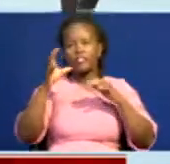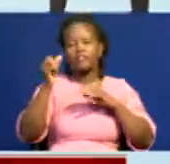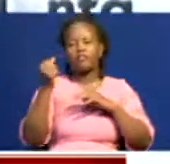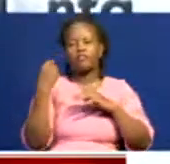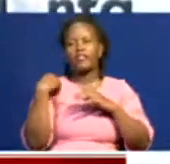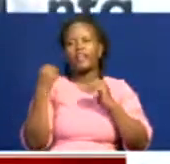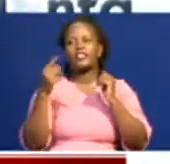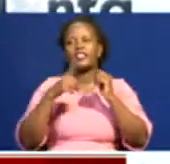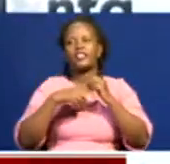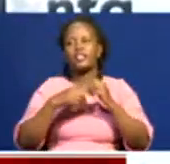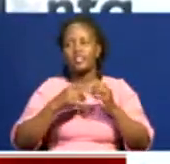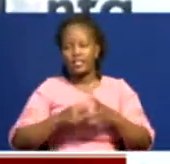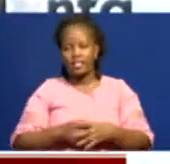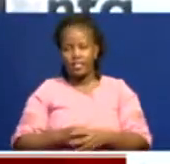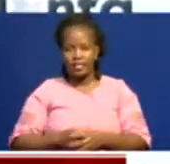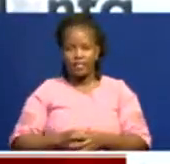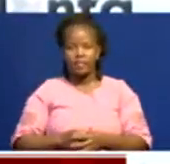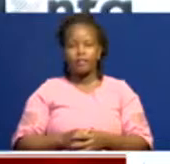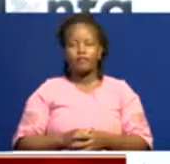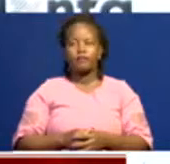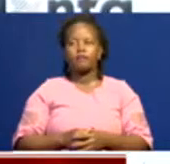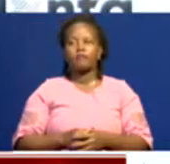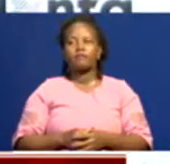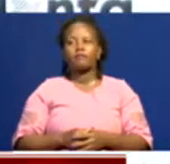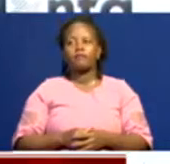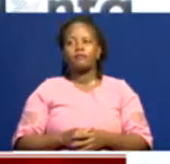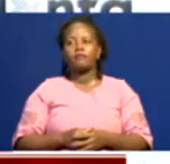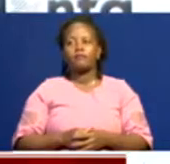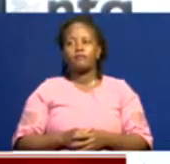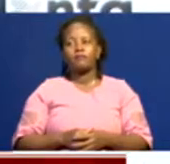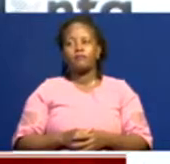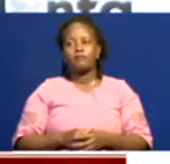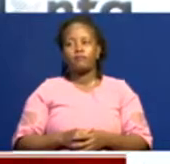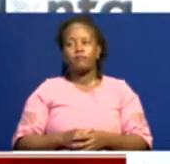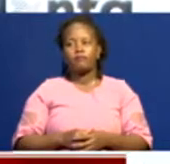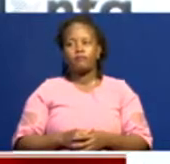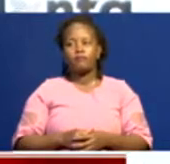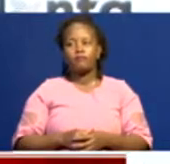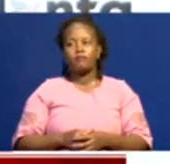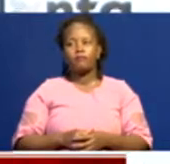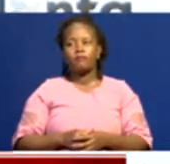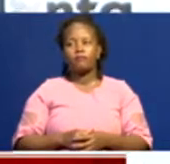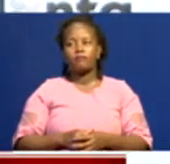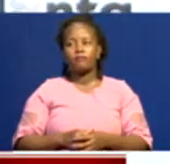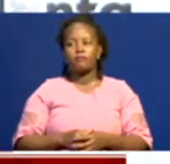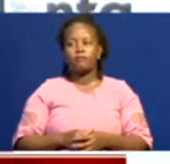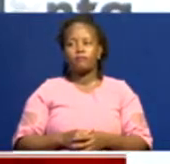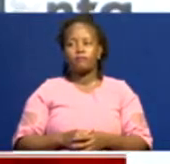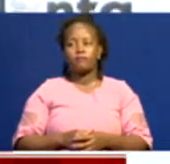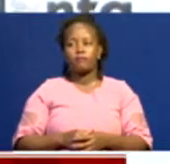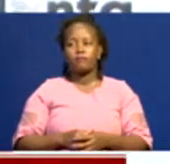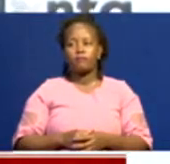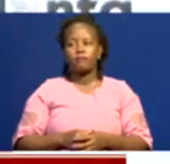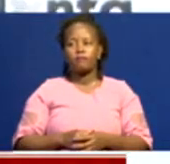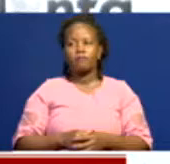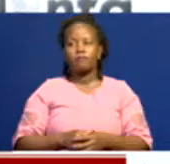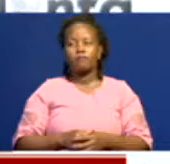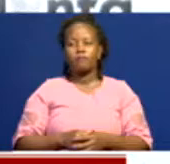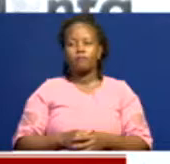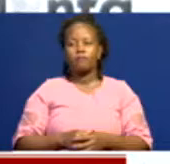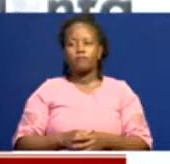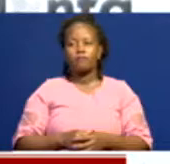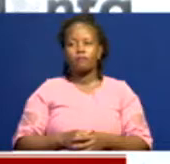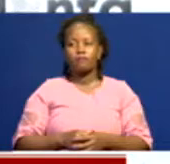respectively. We prepared this. We had a training camp with our coaches. That